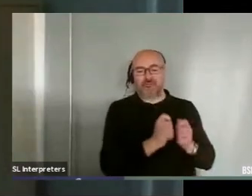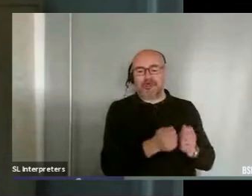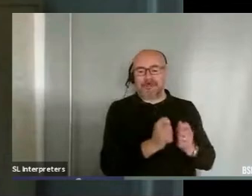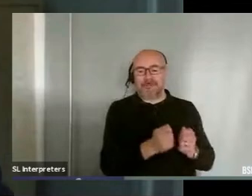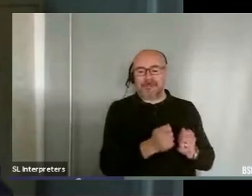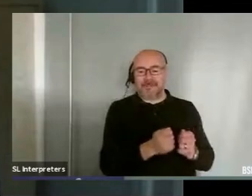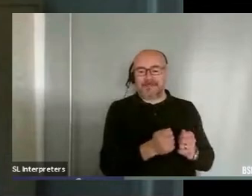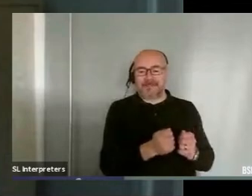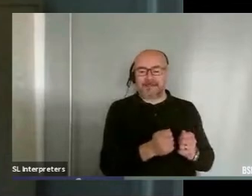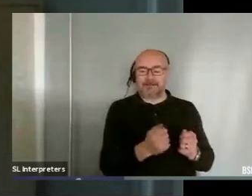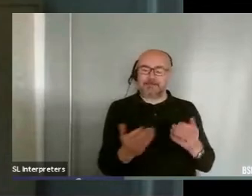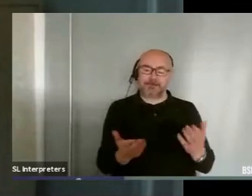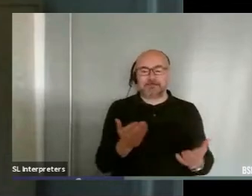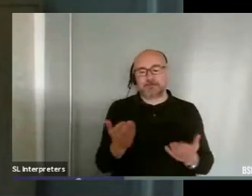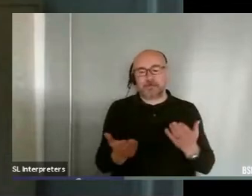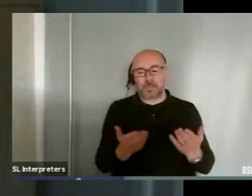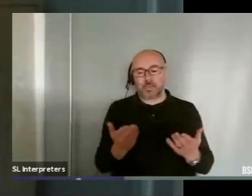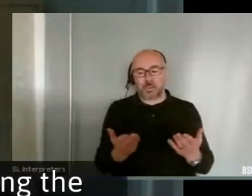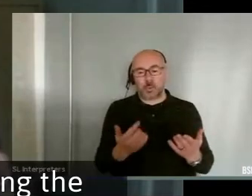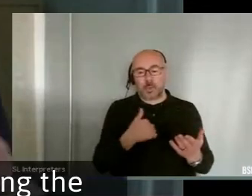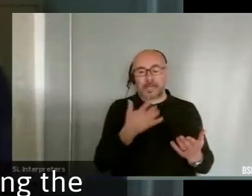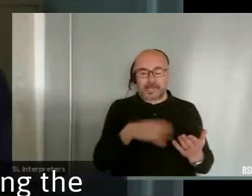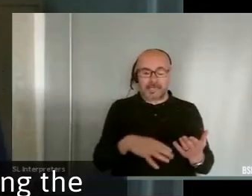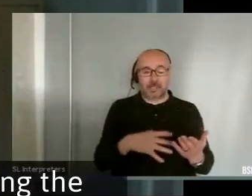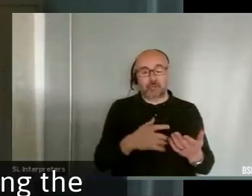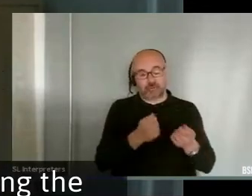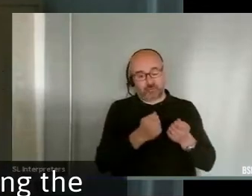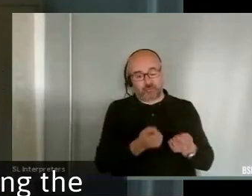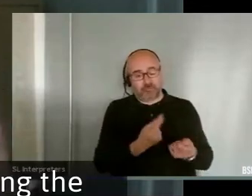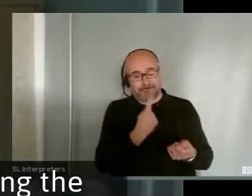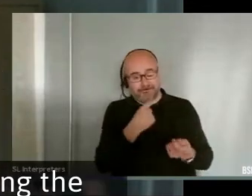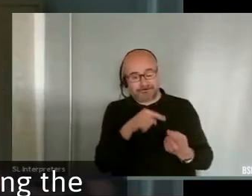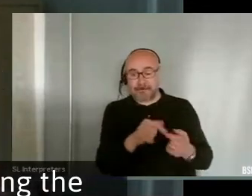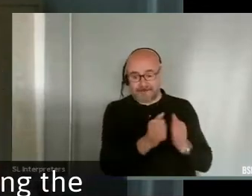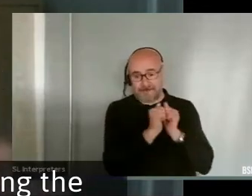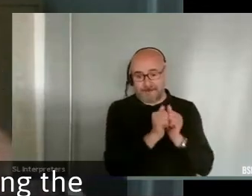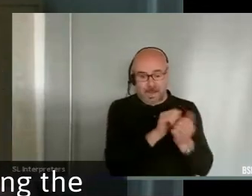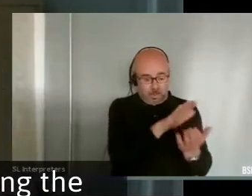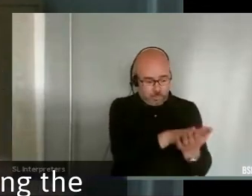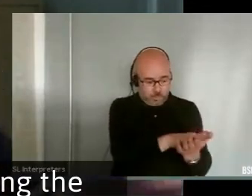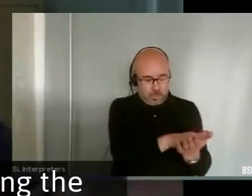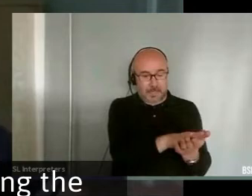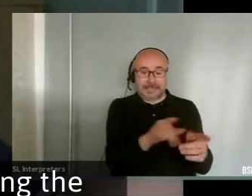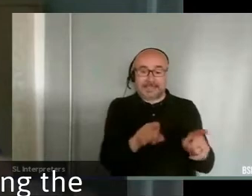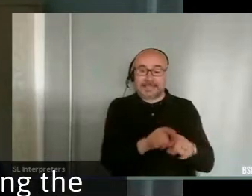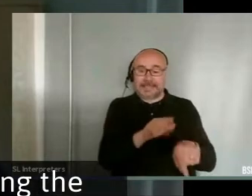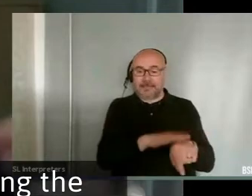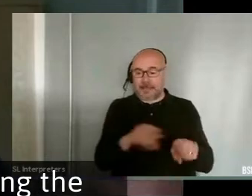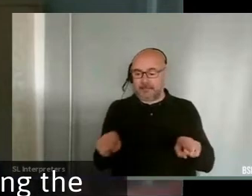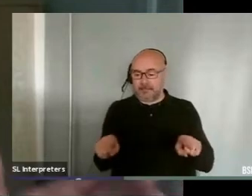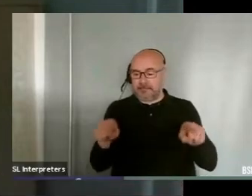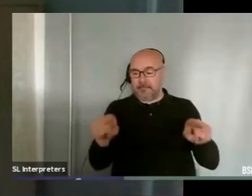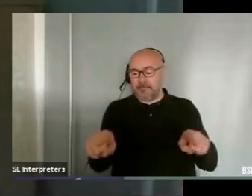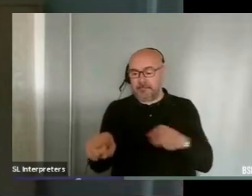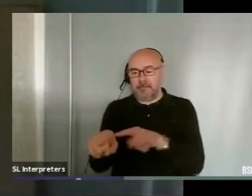devaluing that approach to treatment, and at the same time equally valuing the support that the third sector is here to